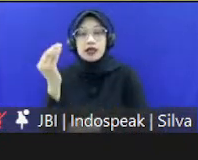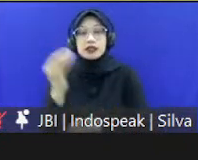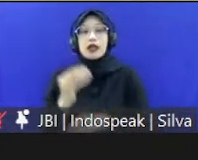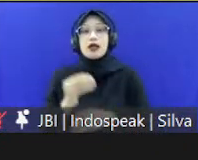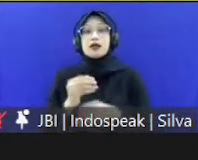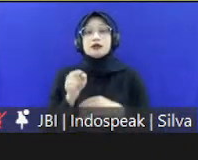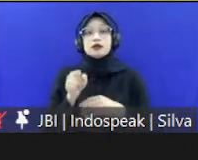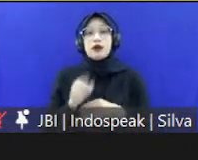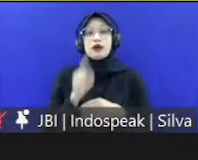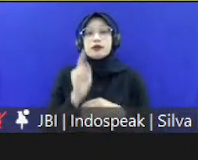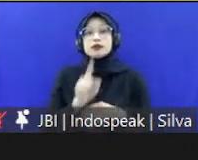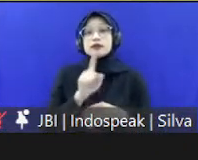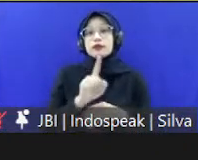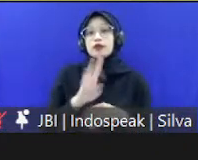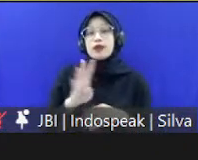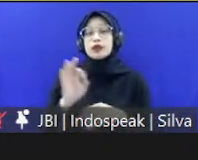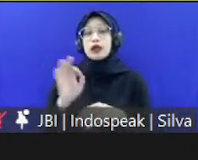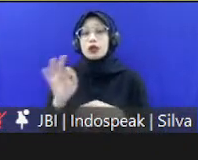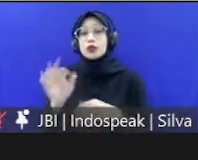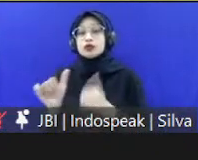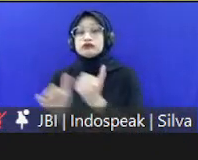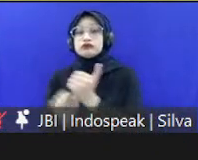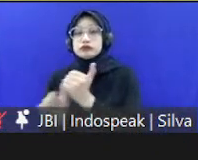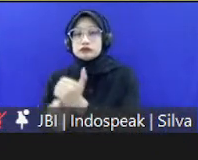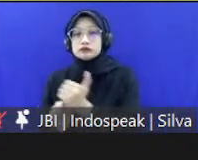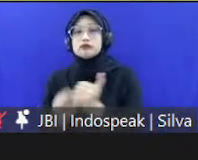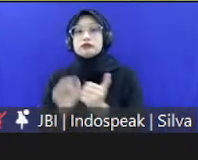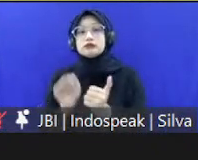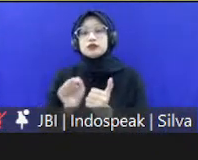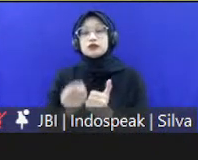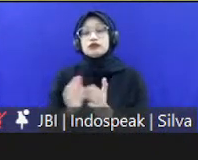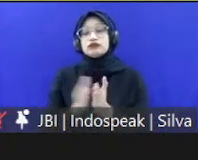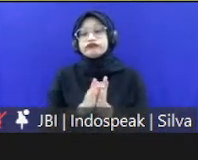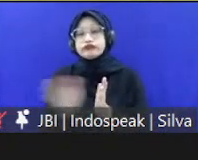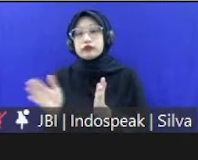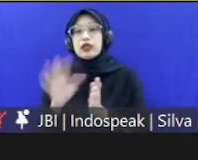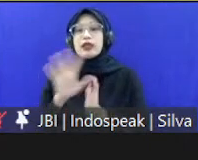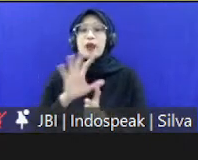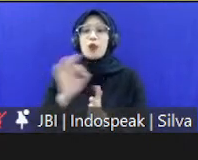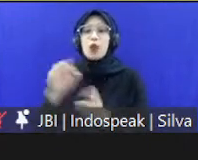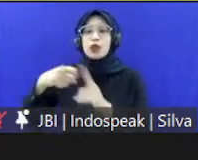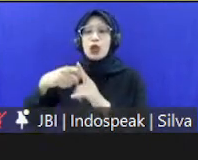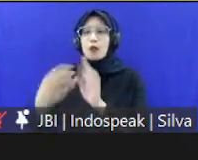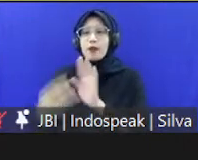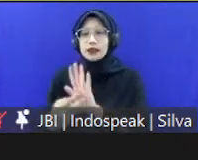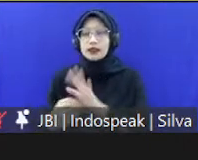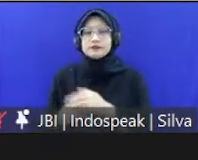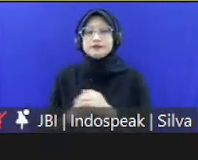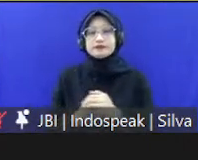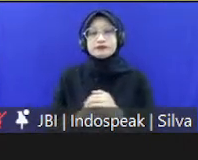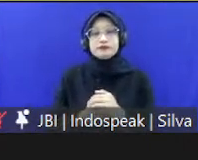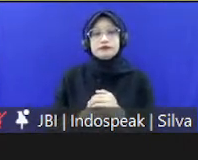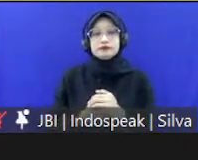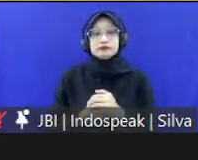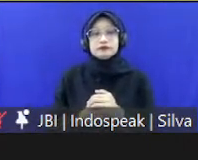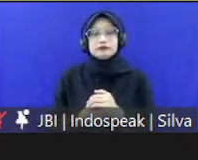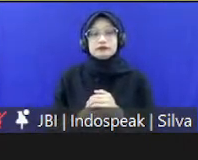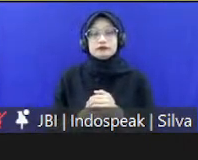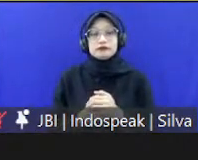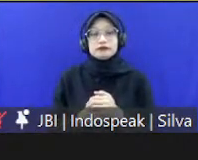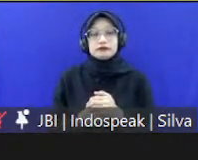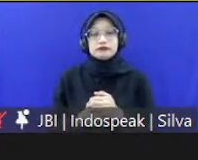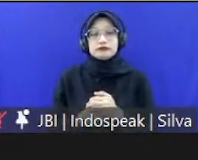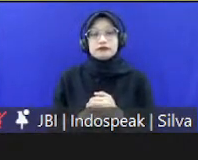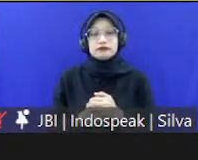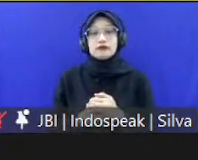So this is the portrayal of our existing problems even before COVID. So the ones exacerbated by COVID is the